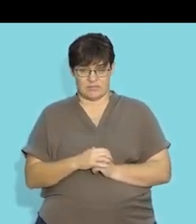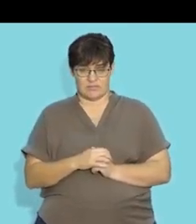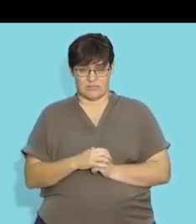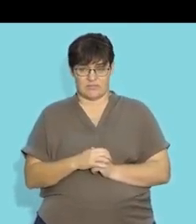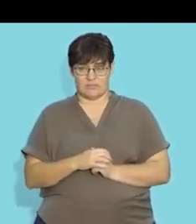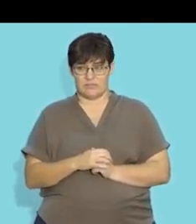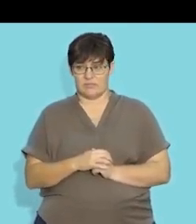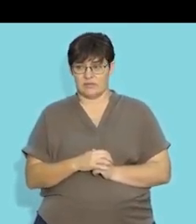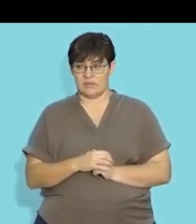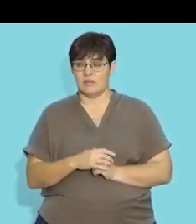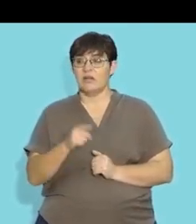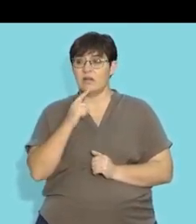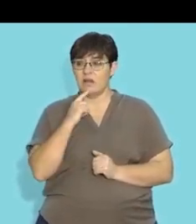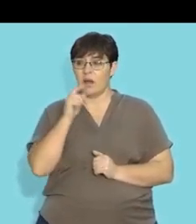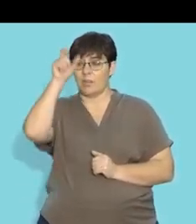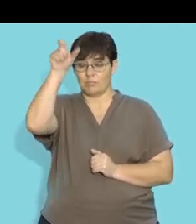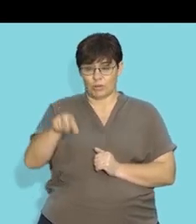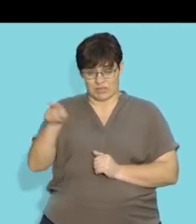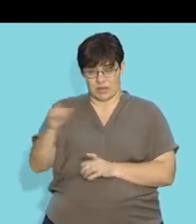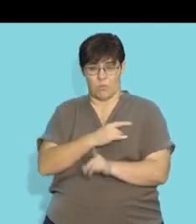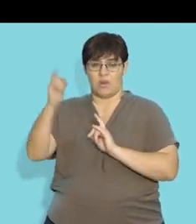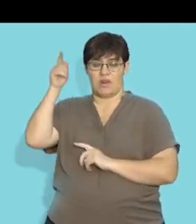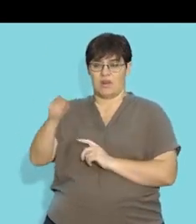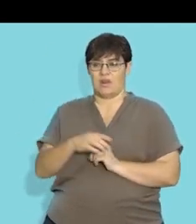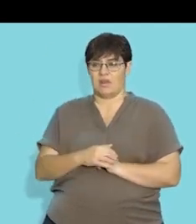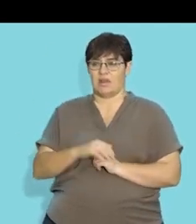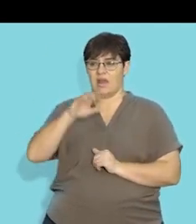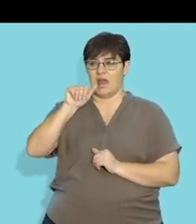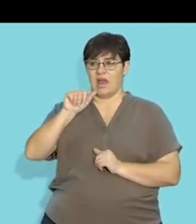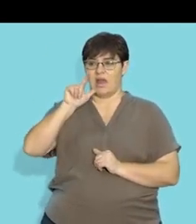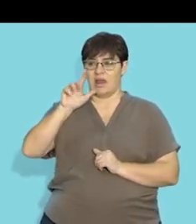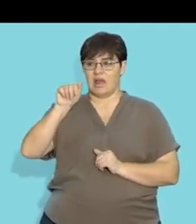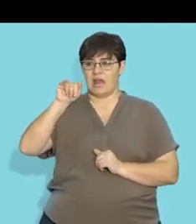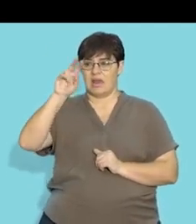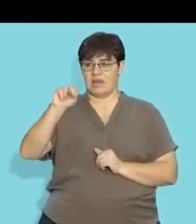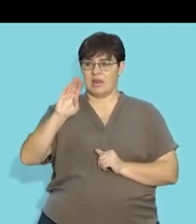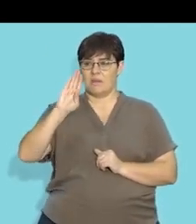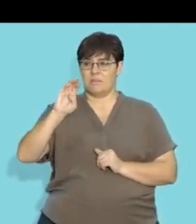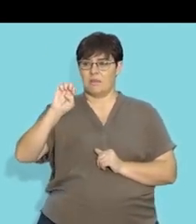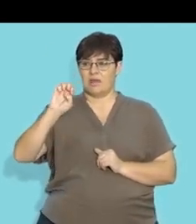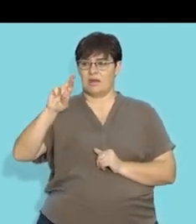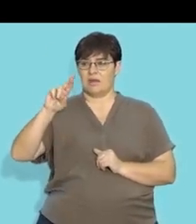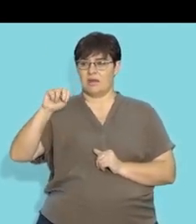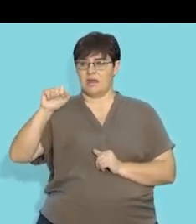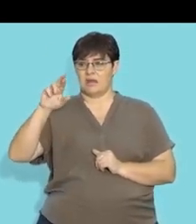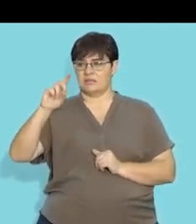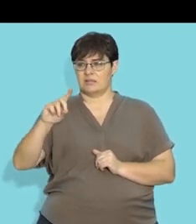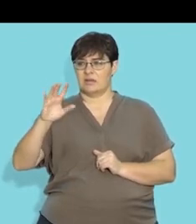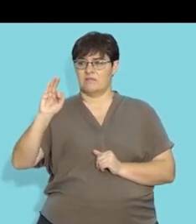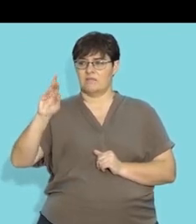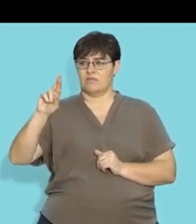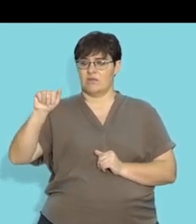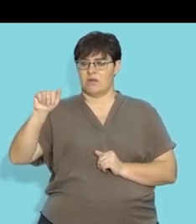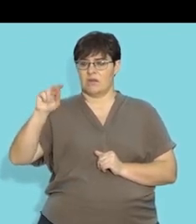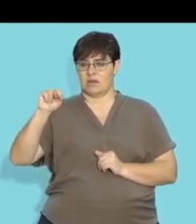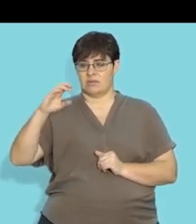seconds. Okay, are we together? And this is the person actually won. It's Alain Liban, France, in 2008.